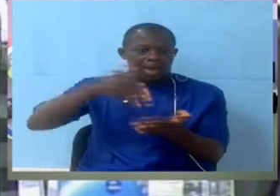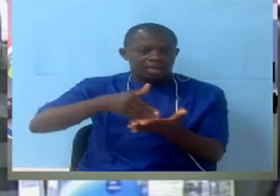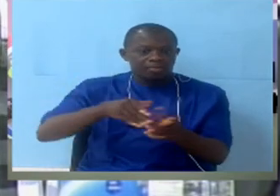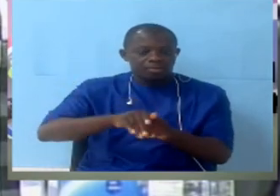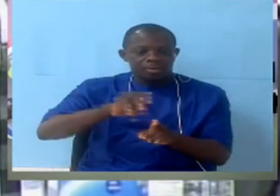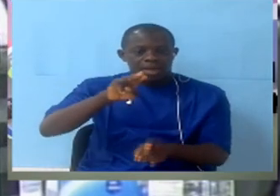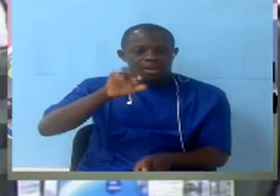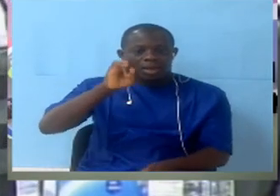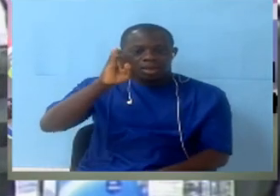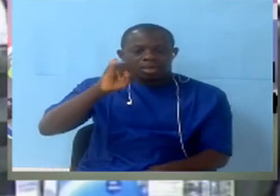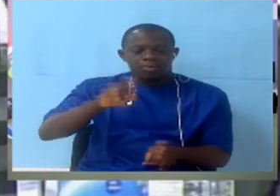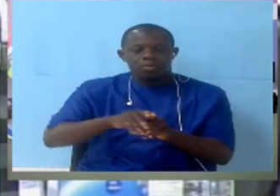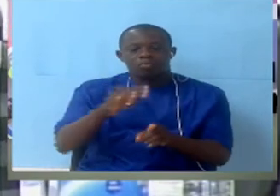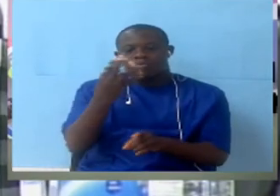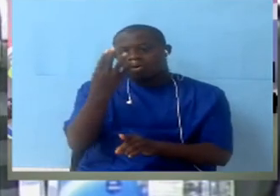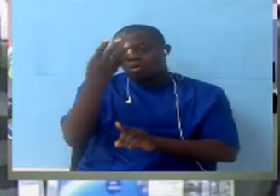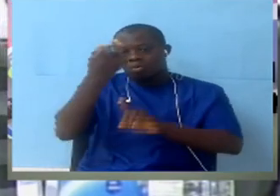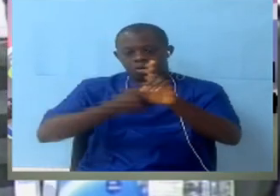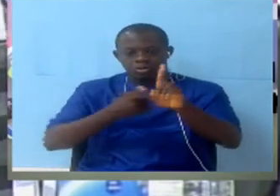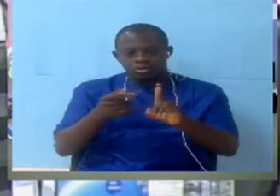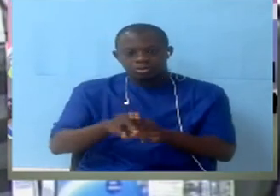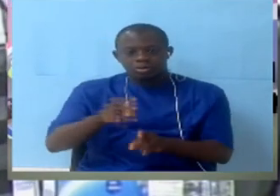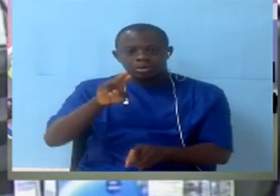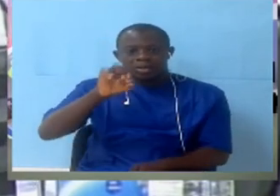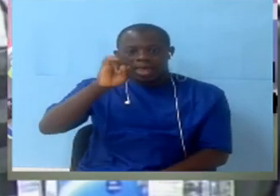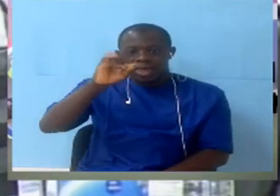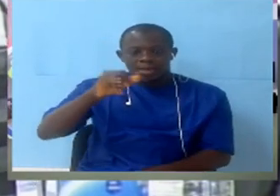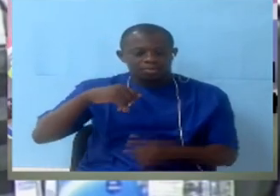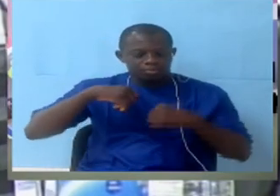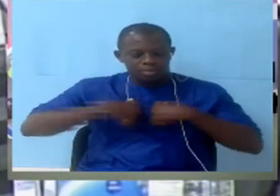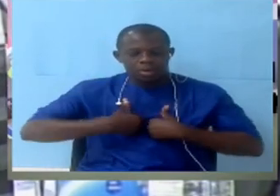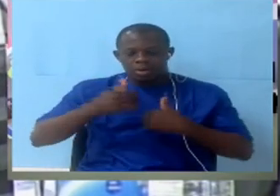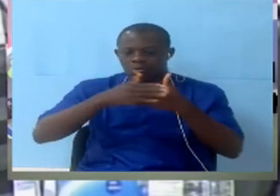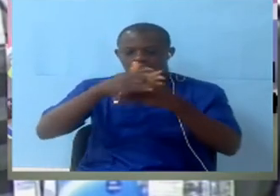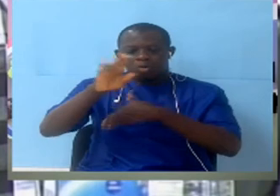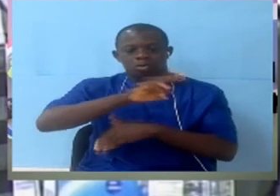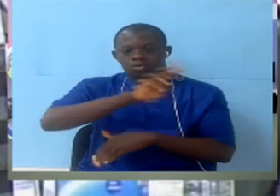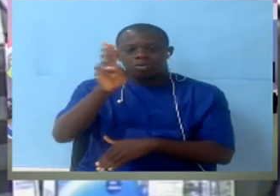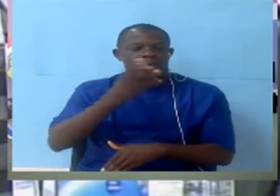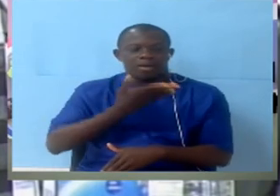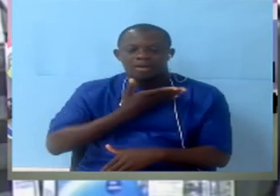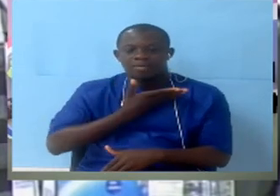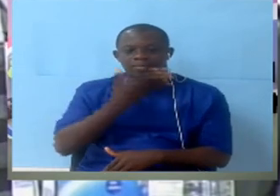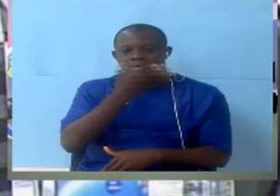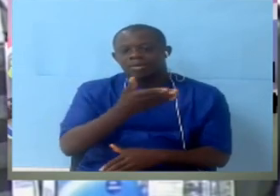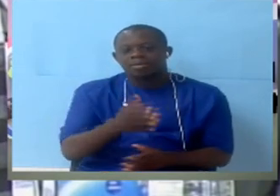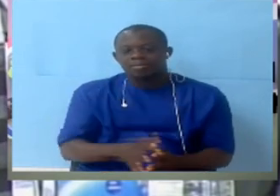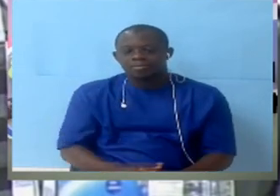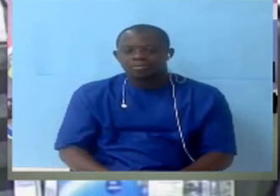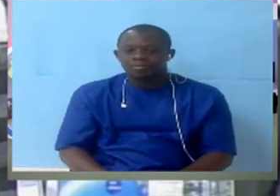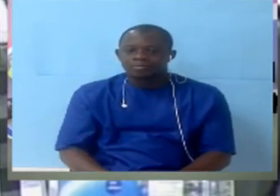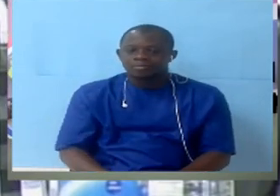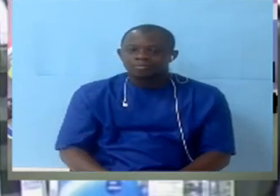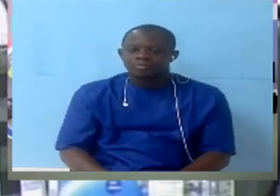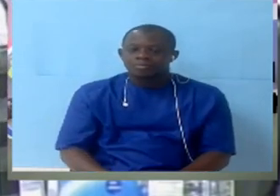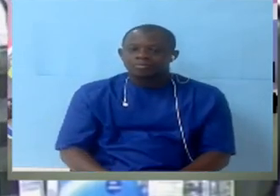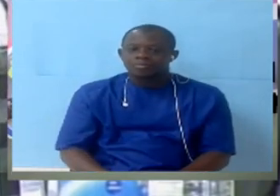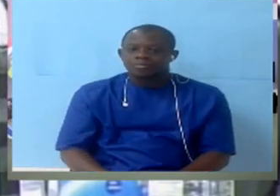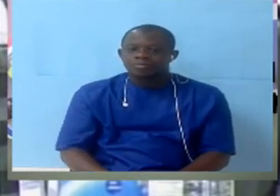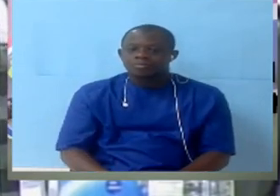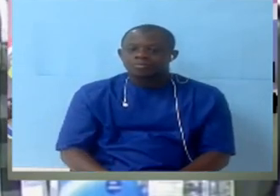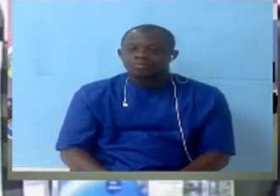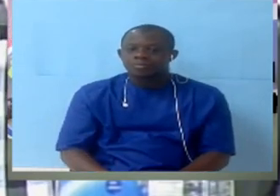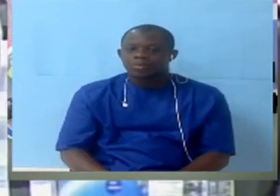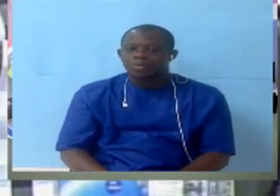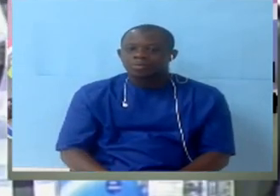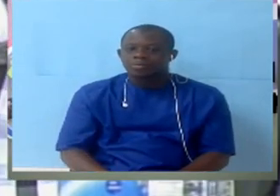almost 4 months. But NIA, mambata kubasro je. But at the NIA, I didn't have any hard encounters there. Because